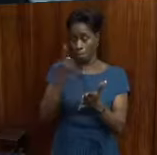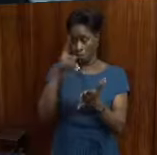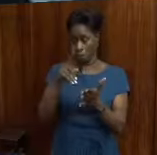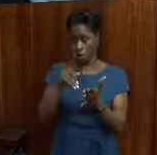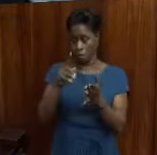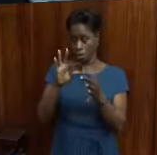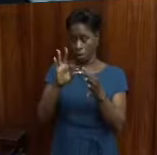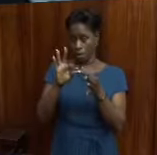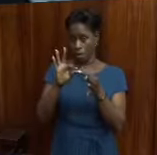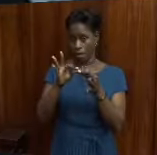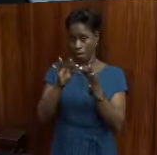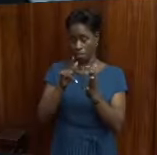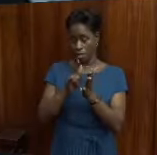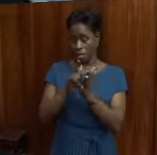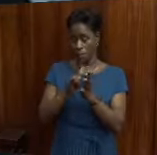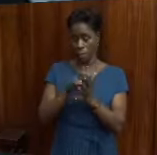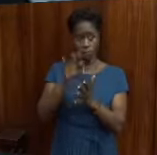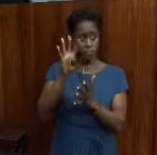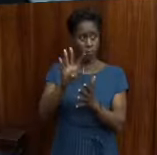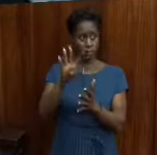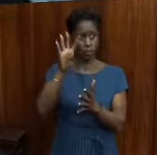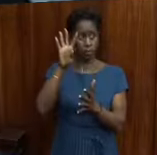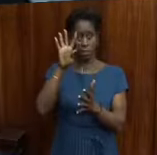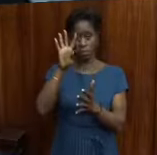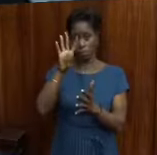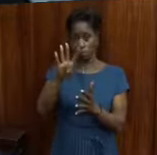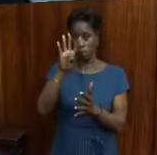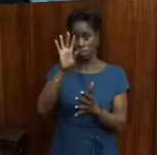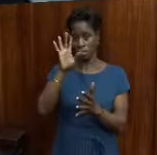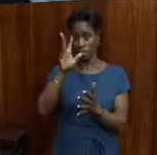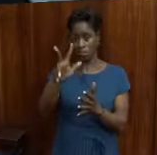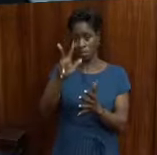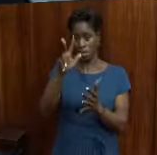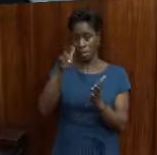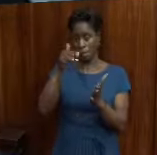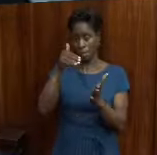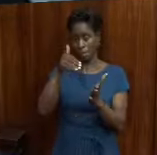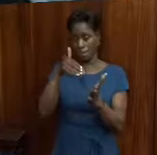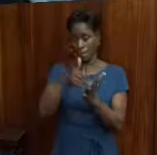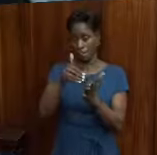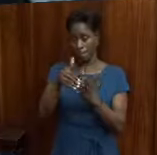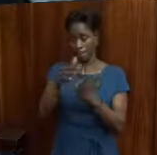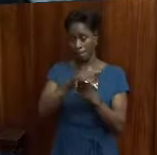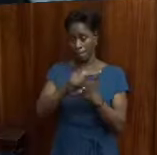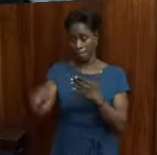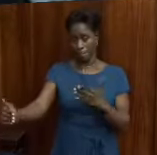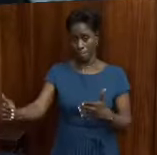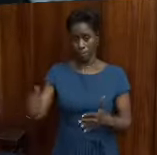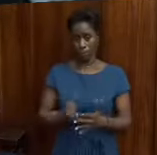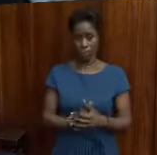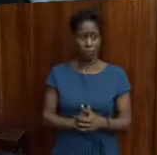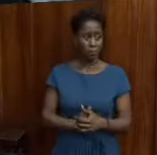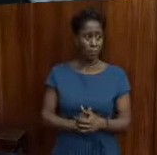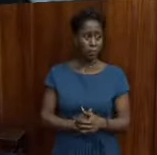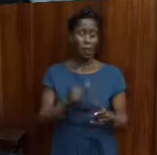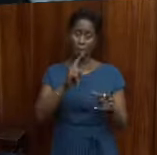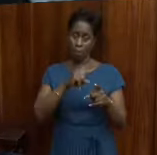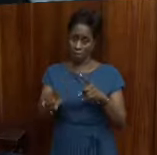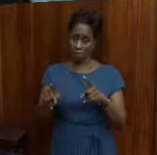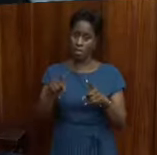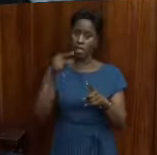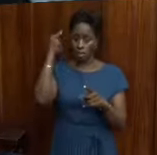million. My government remains committed to the redevelopment and completion of the Huronneau International Airport,